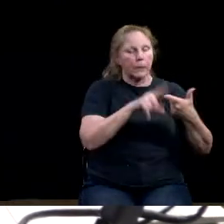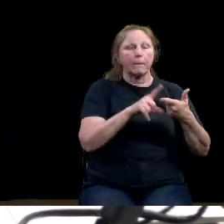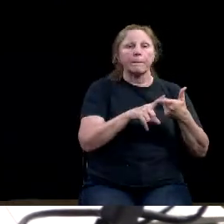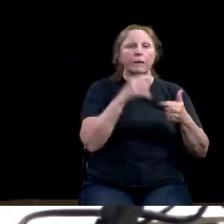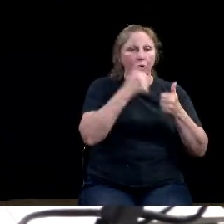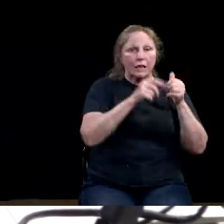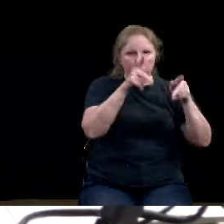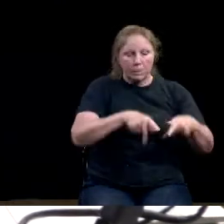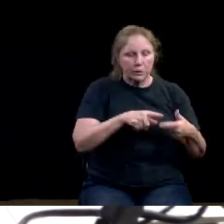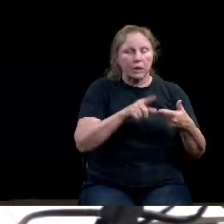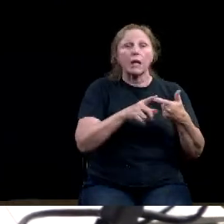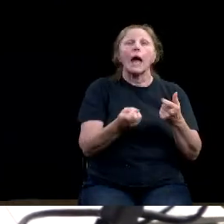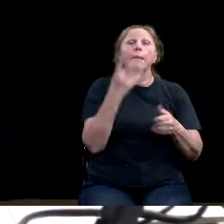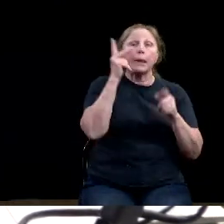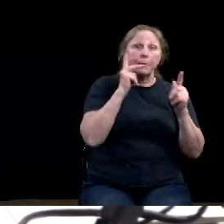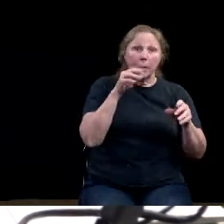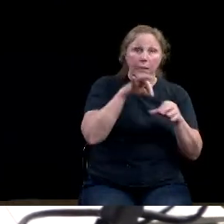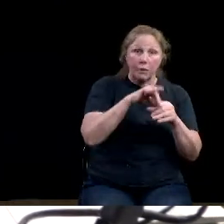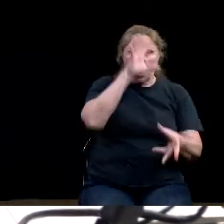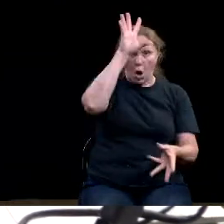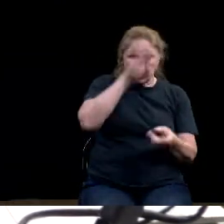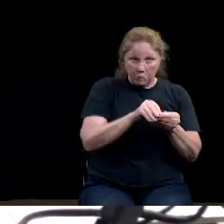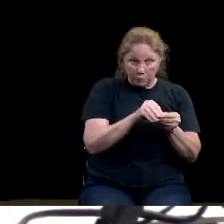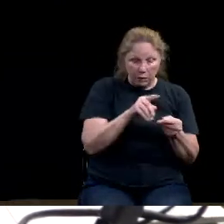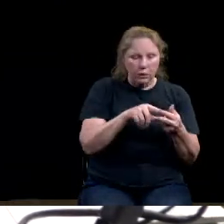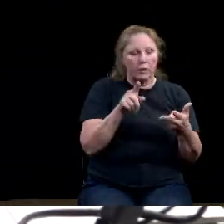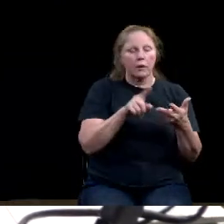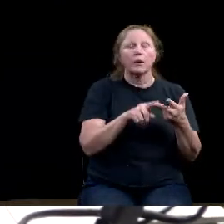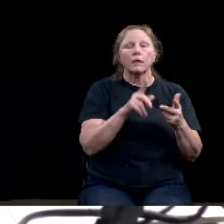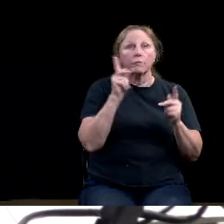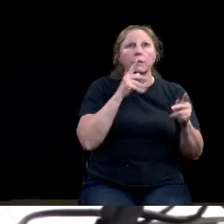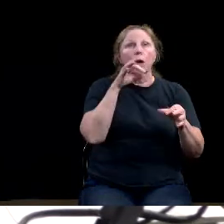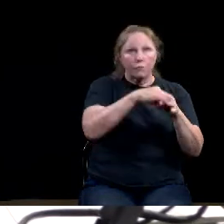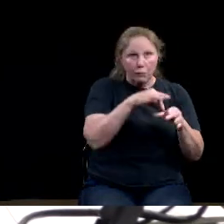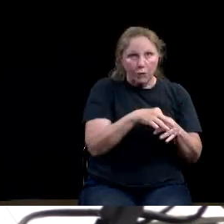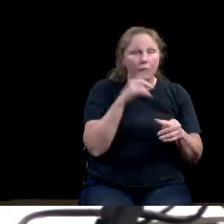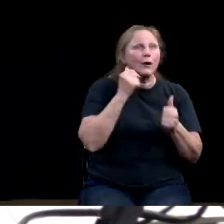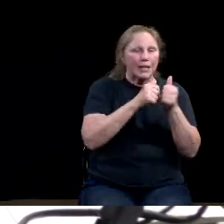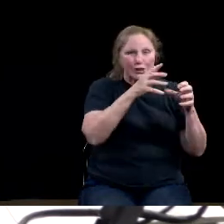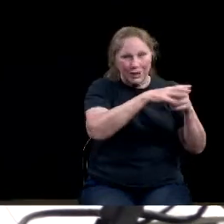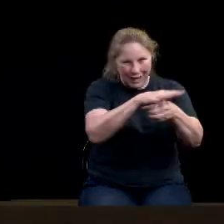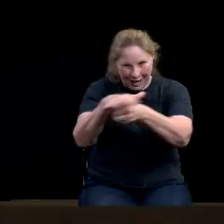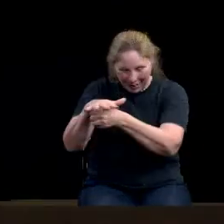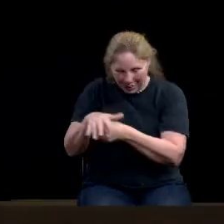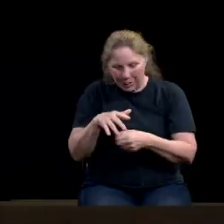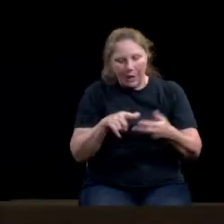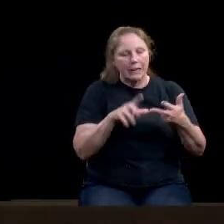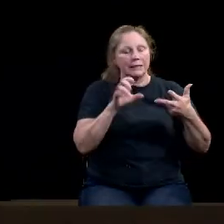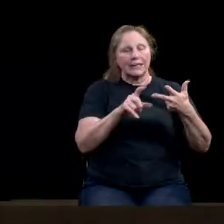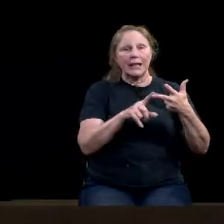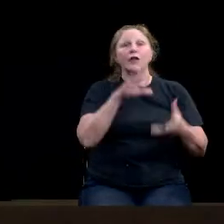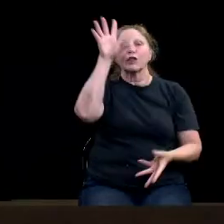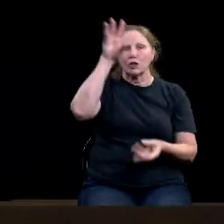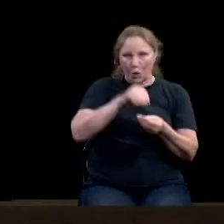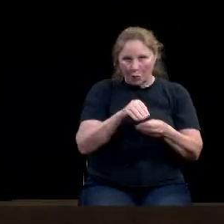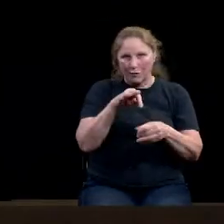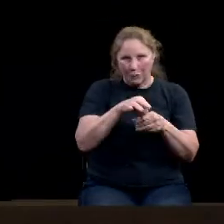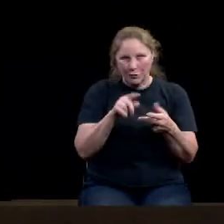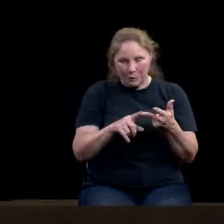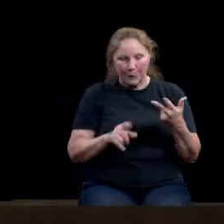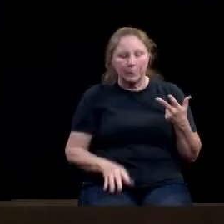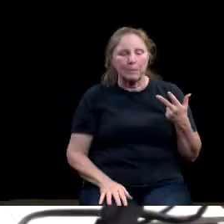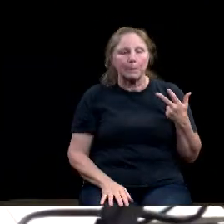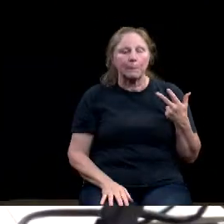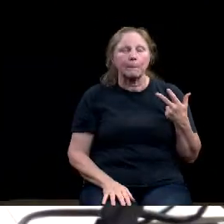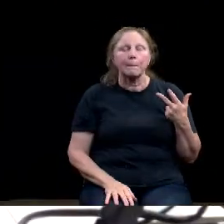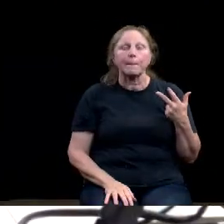total votes received. Thank you, Madam Secretary. Would you please read the certified election results into the official record? Yes,